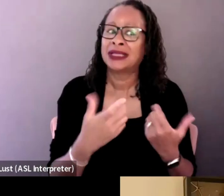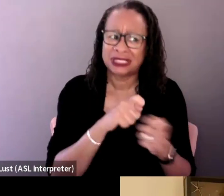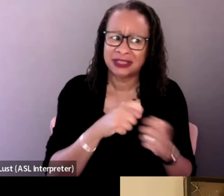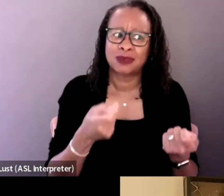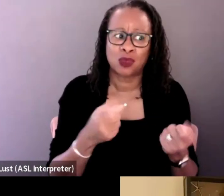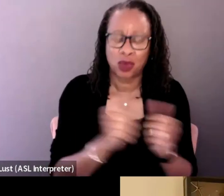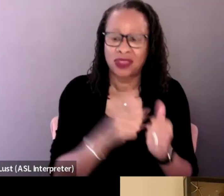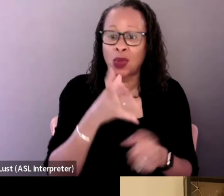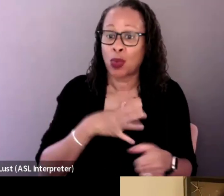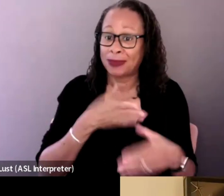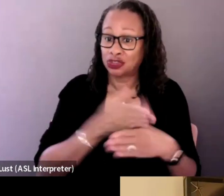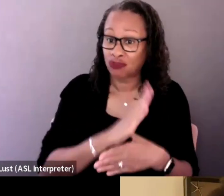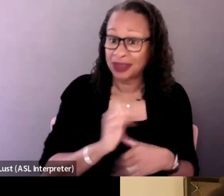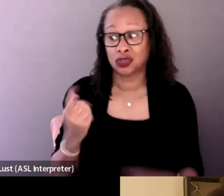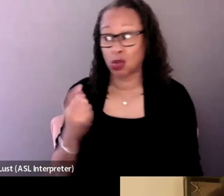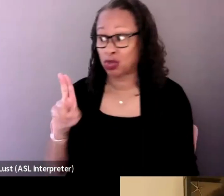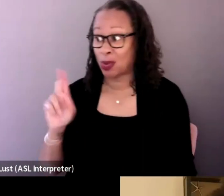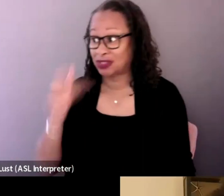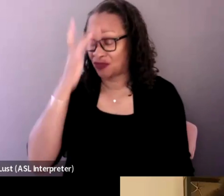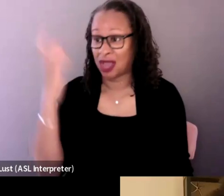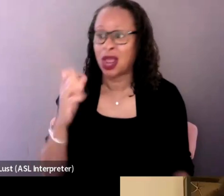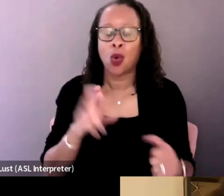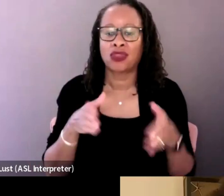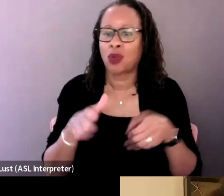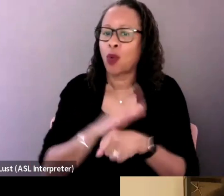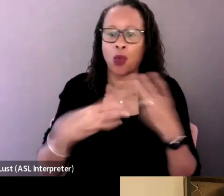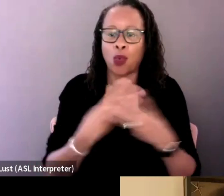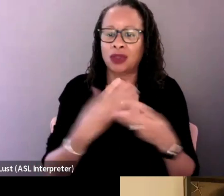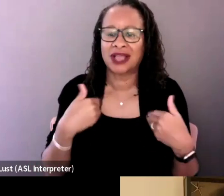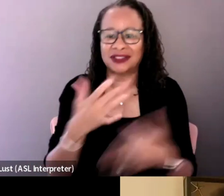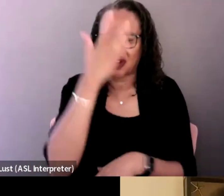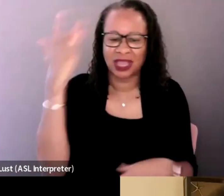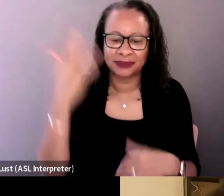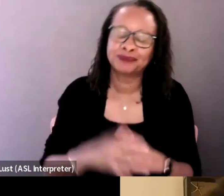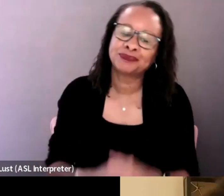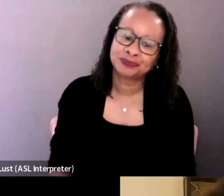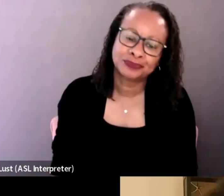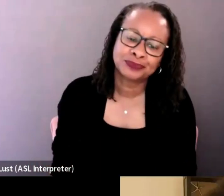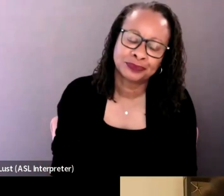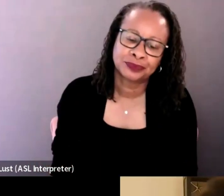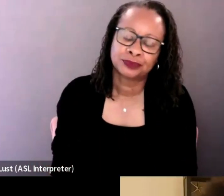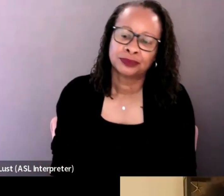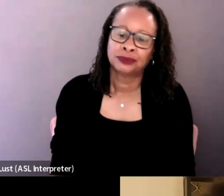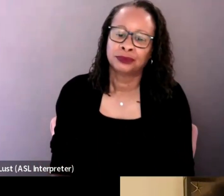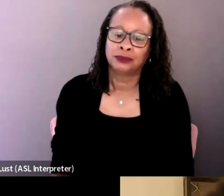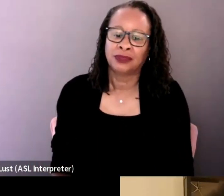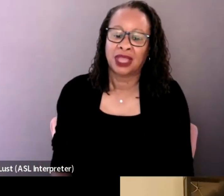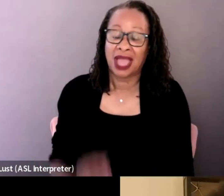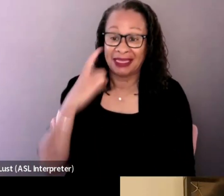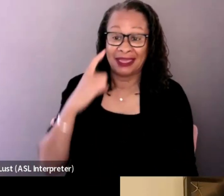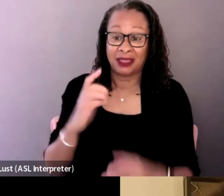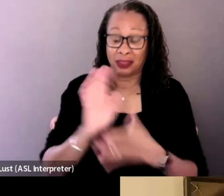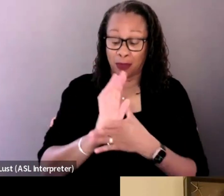just the US who have forgotten, or is it the world in general I who have think forgotten? I think the movie is focused mainly